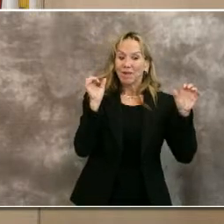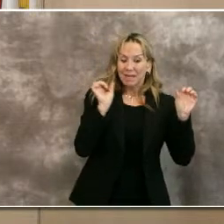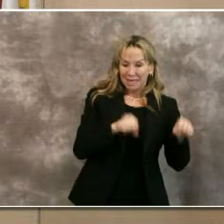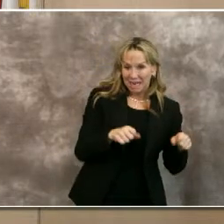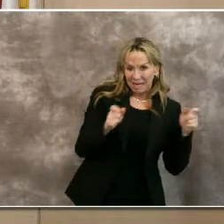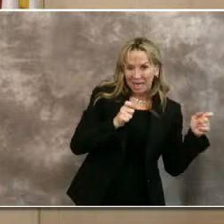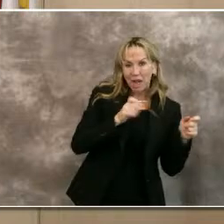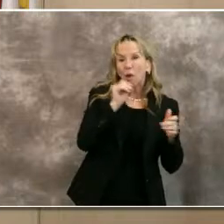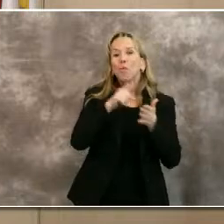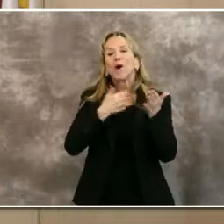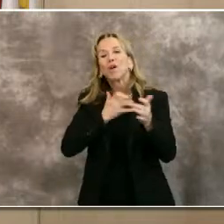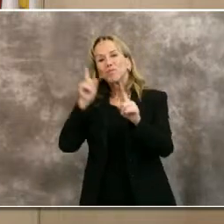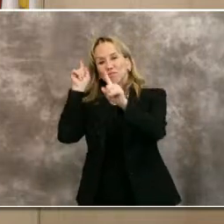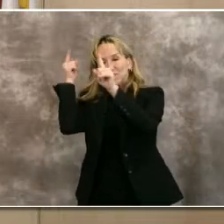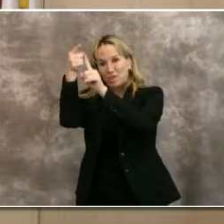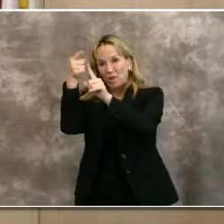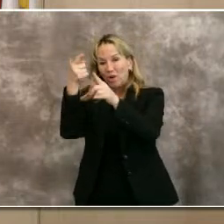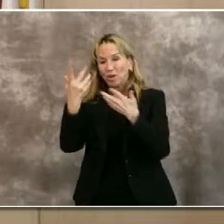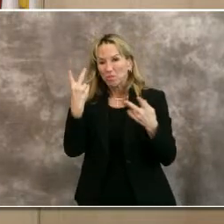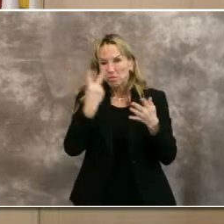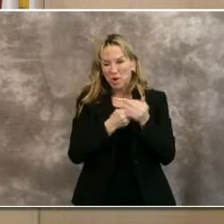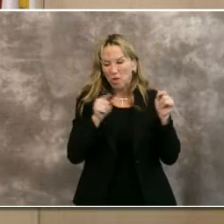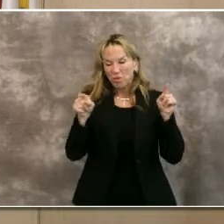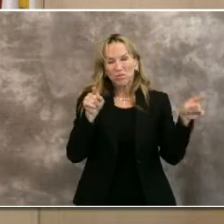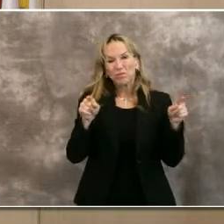and we also have a prioritized